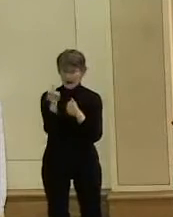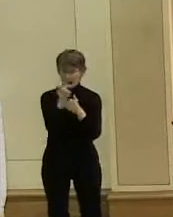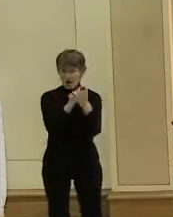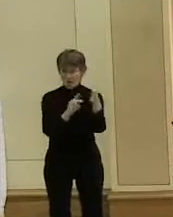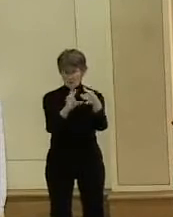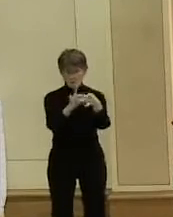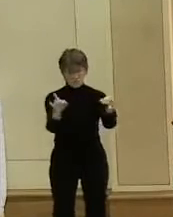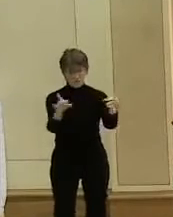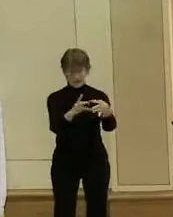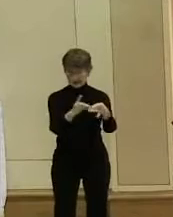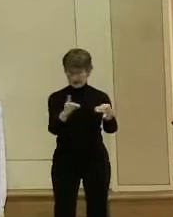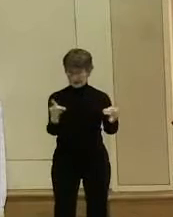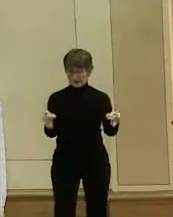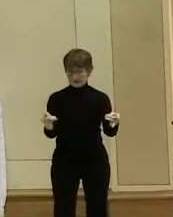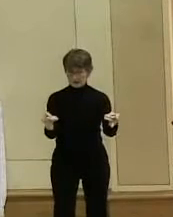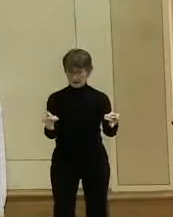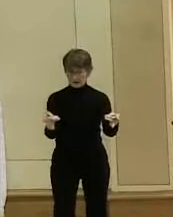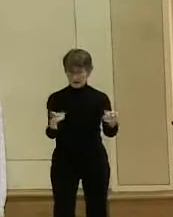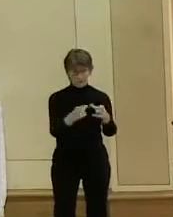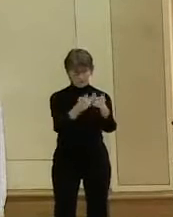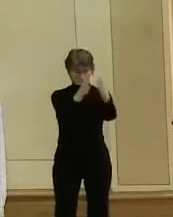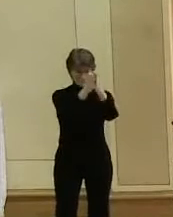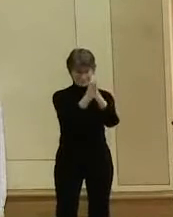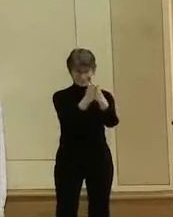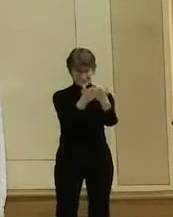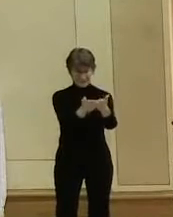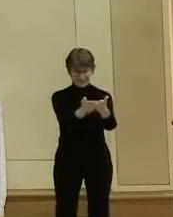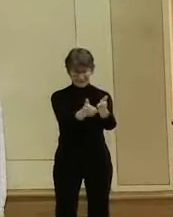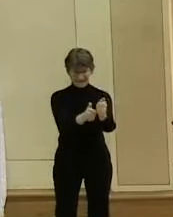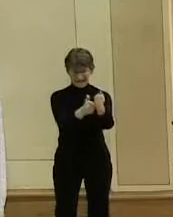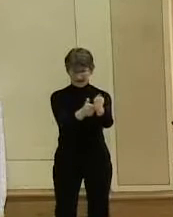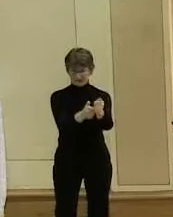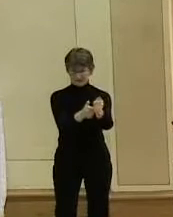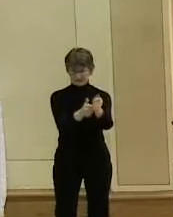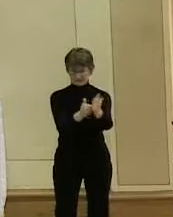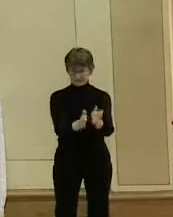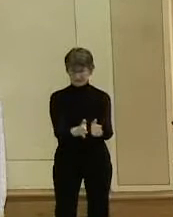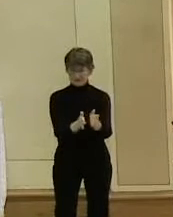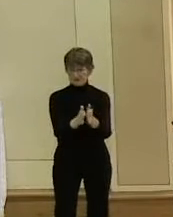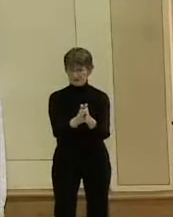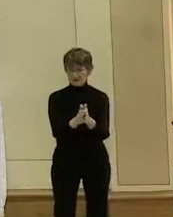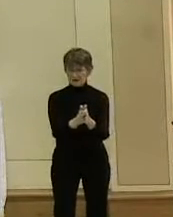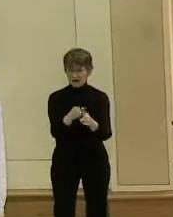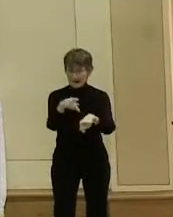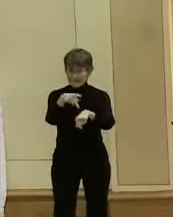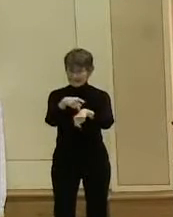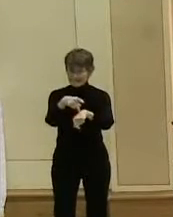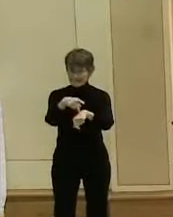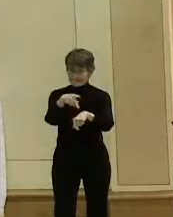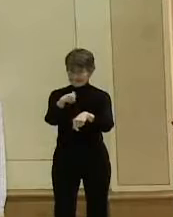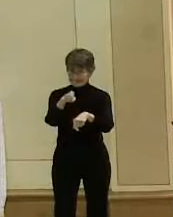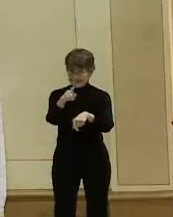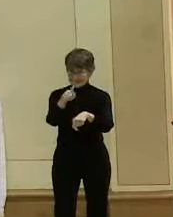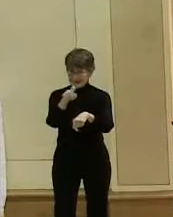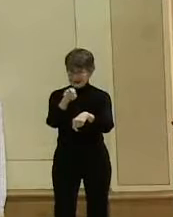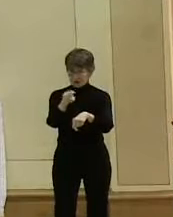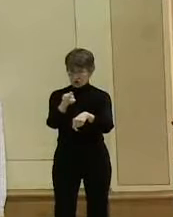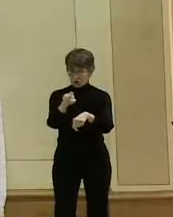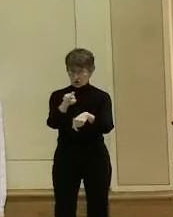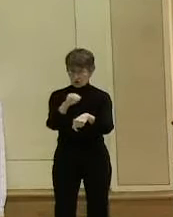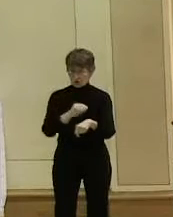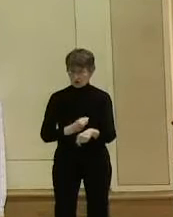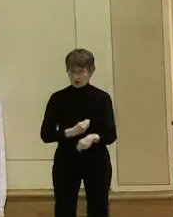A reading from the Acts of the Apostles. Peter, filled with the Holy Spirit,